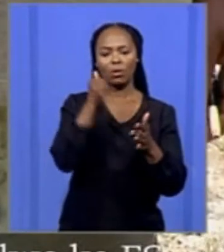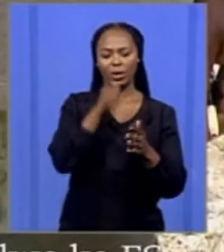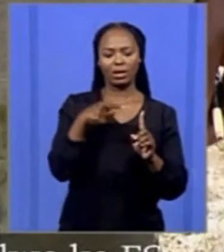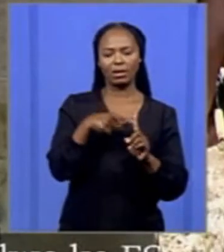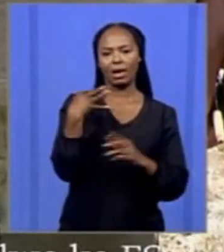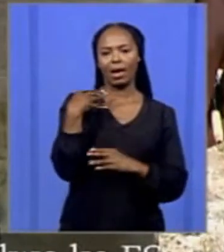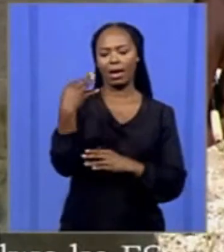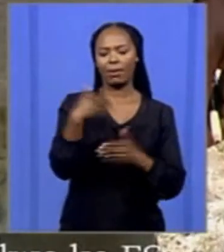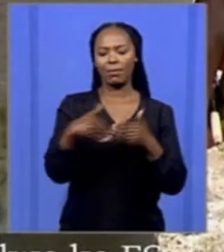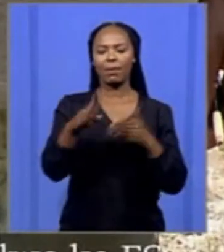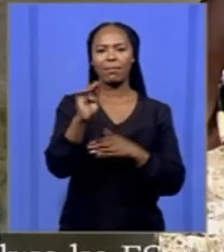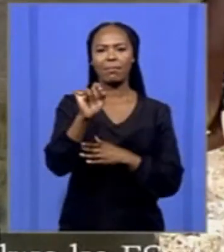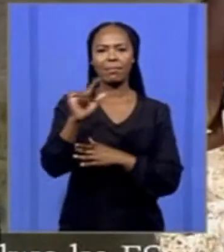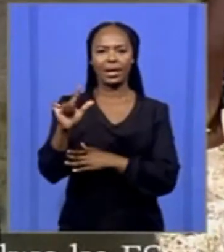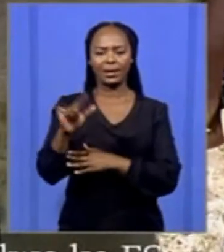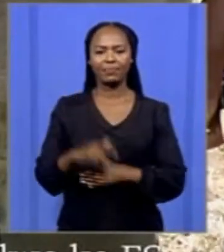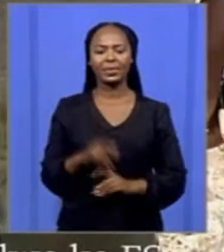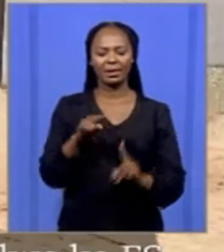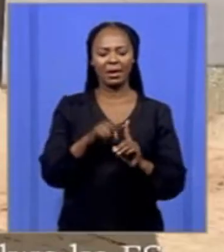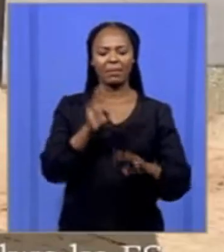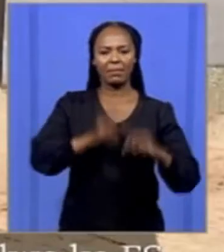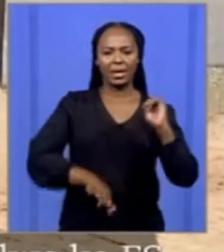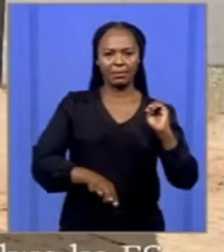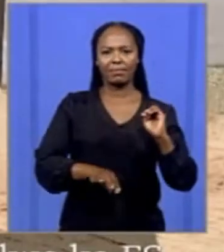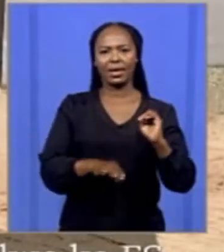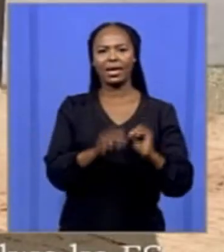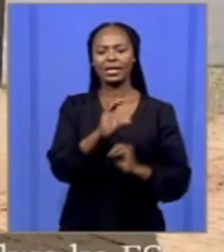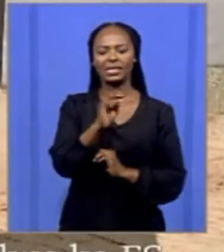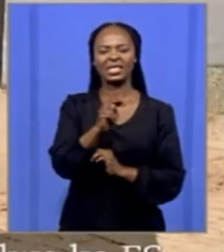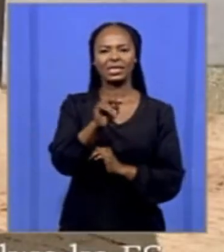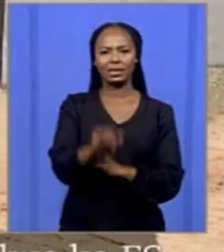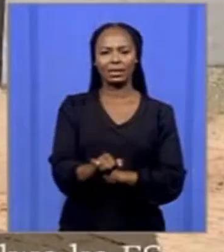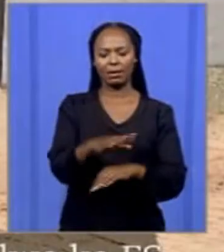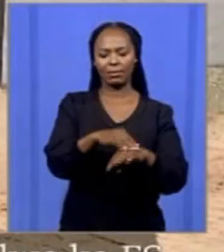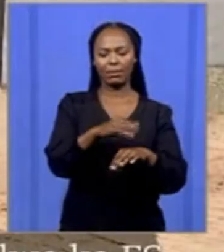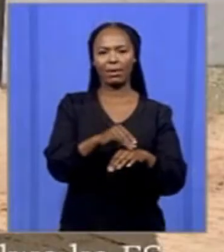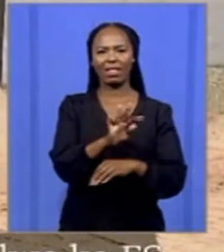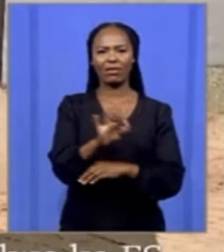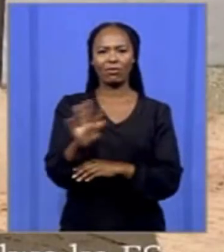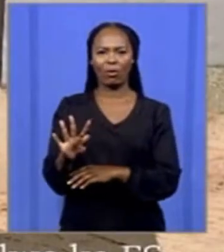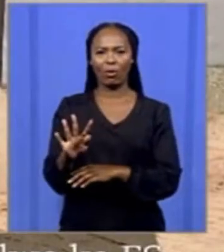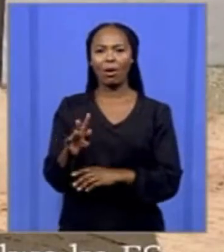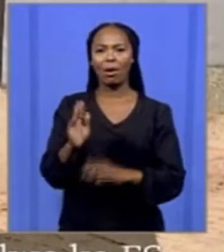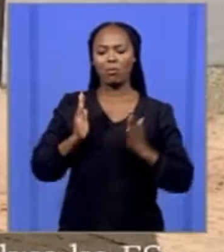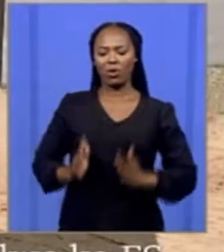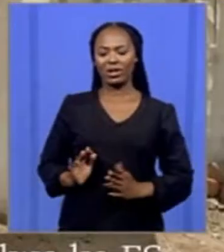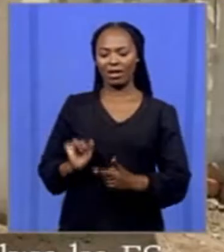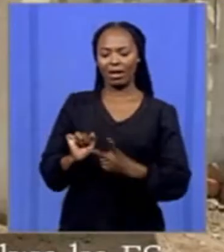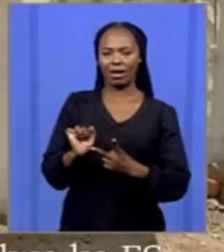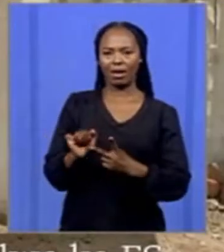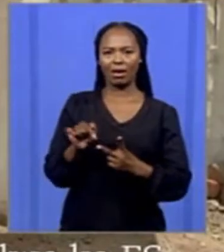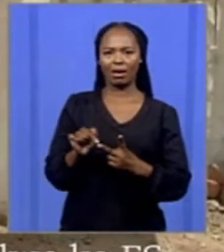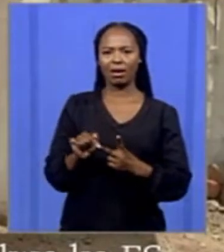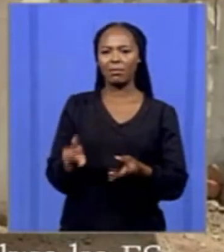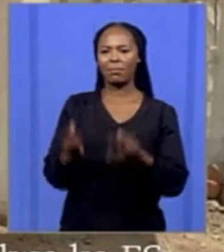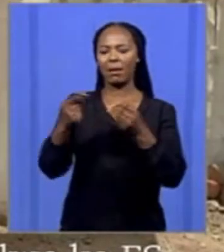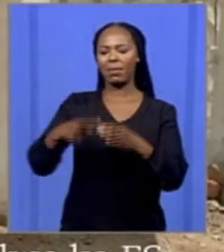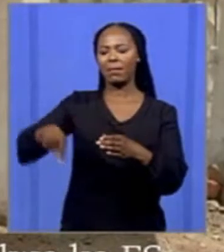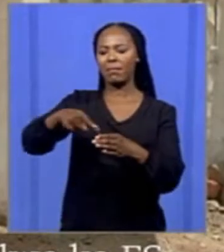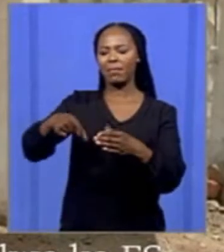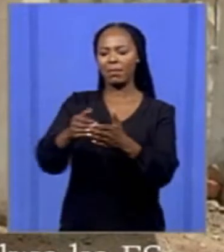peila. Mphasi o latofatšwa ka polao ya Sina Banjis wa mengwaga 34 yo setepo sa gagwe se hweditšwego ka ntlwaneng ya Molete